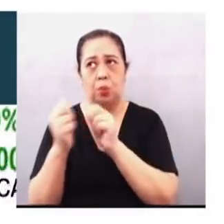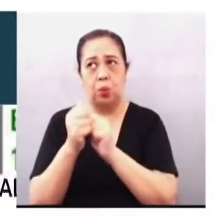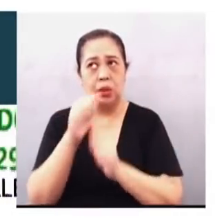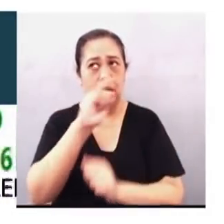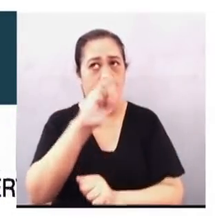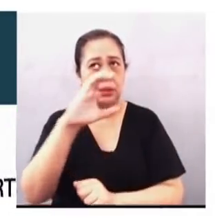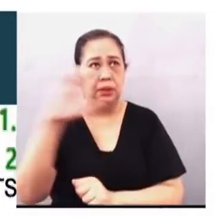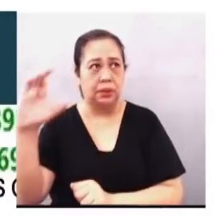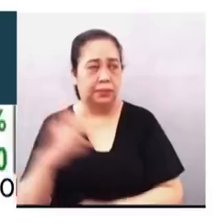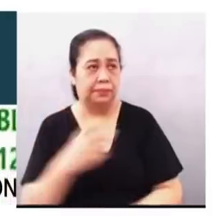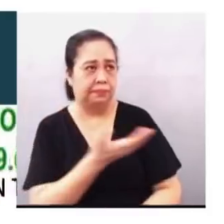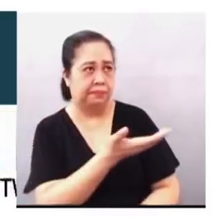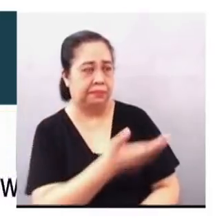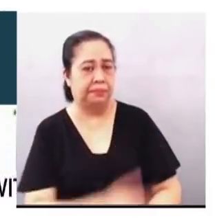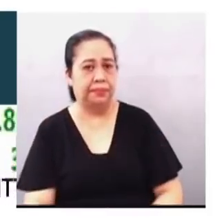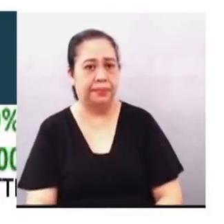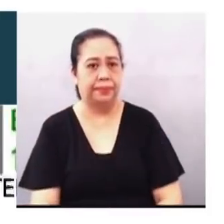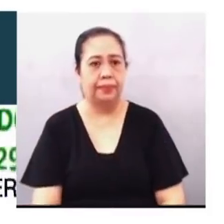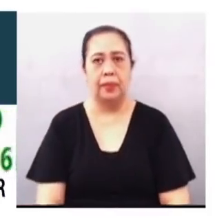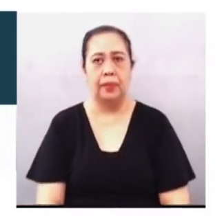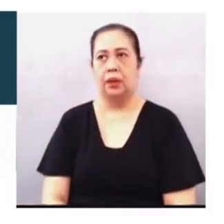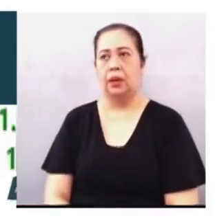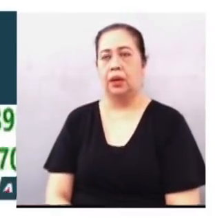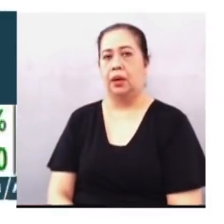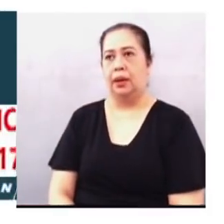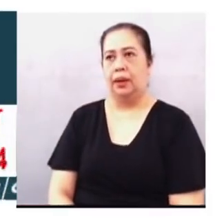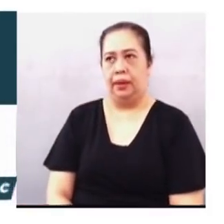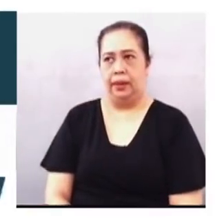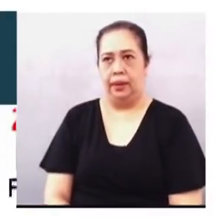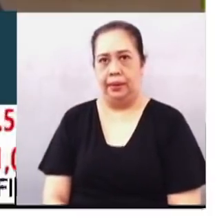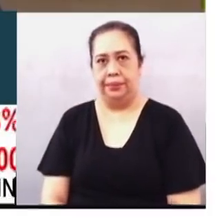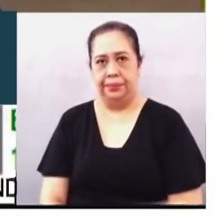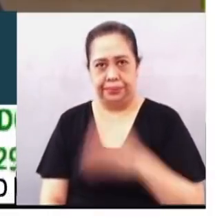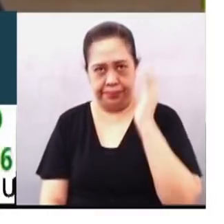ICC? Well, alam nyo,